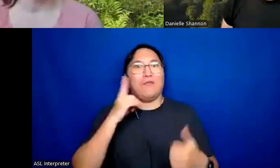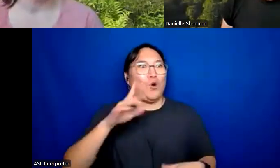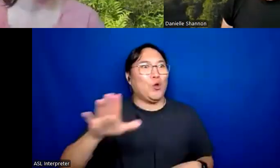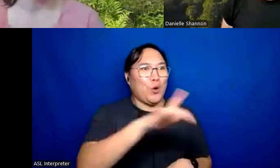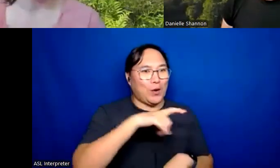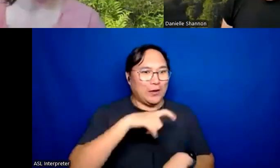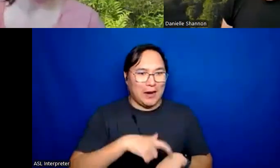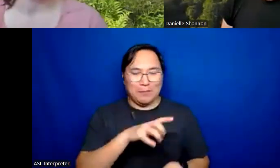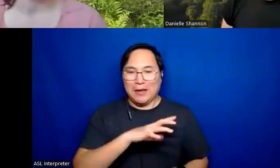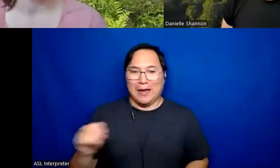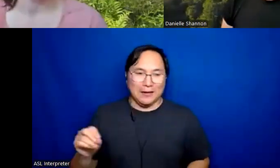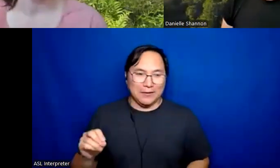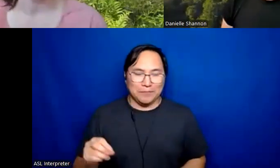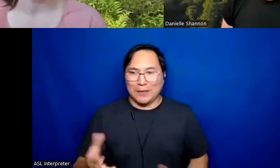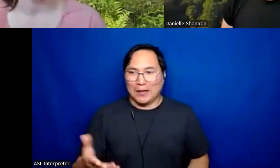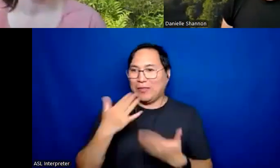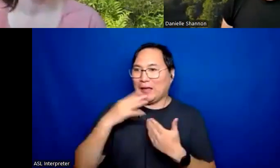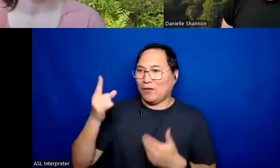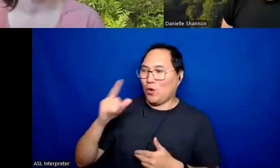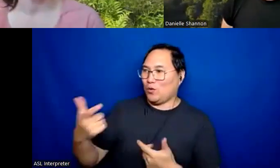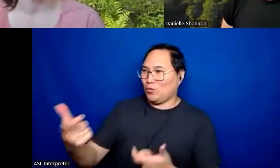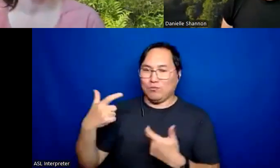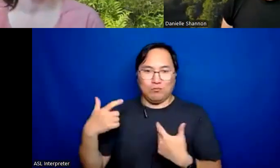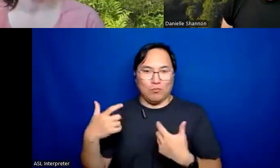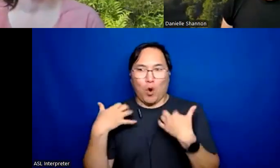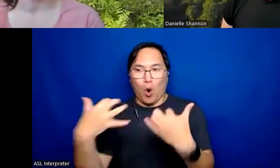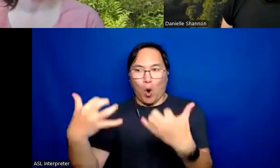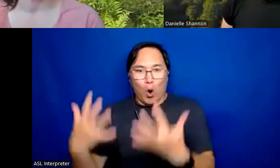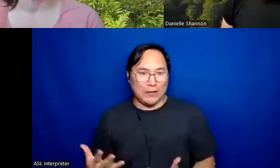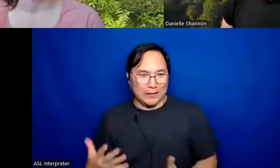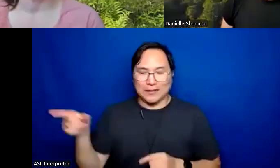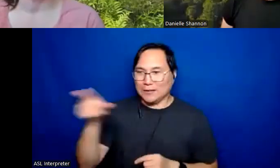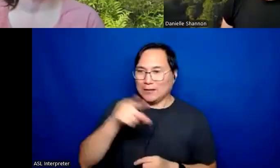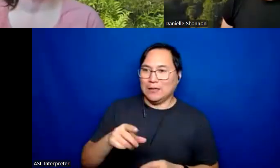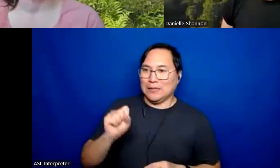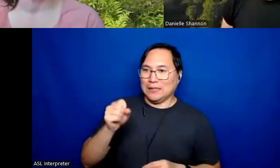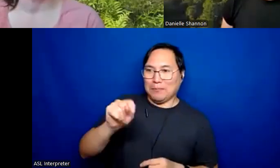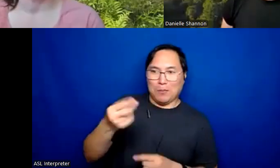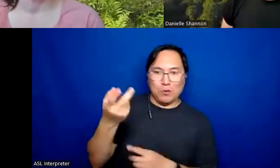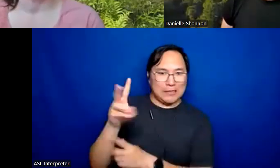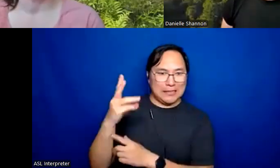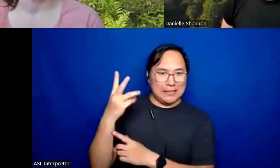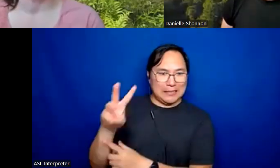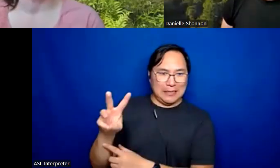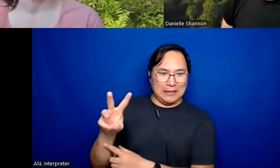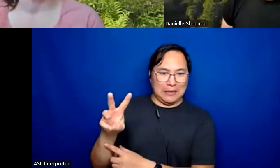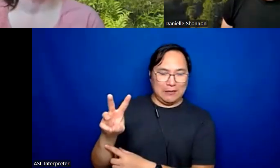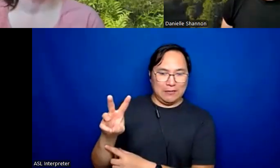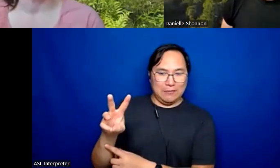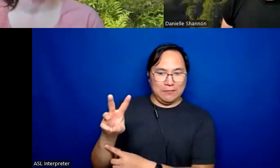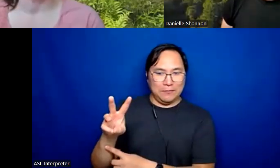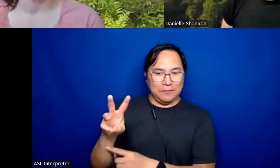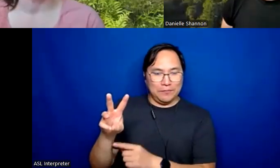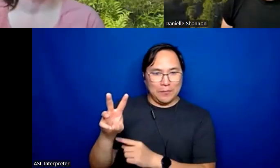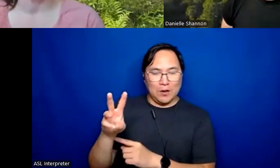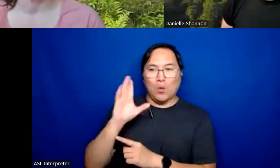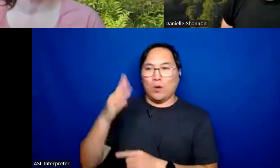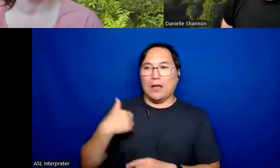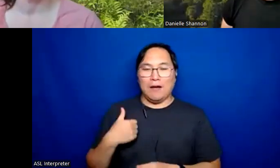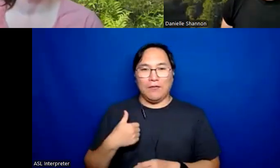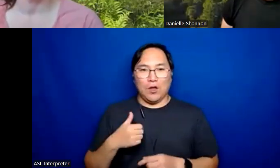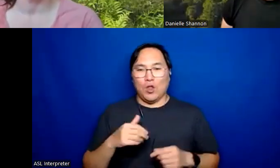also want to say to our participants, next September 16th, we have our urban